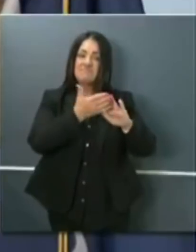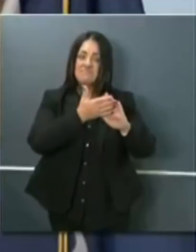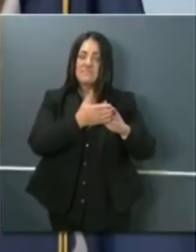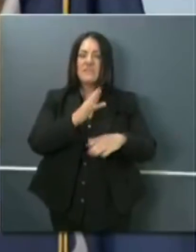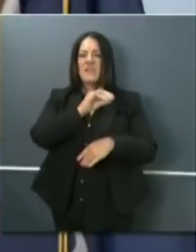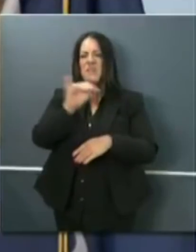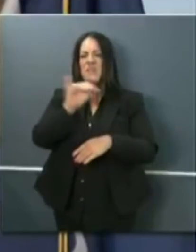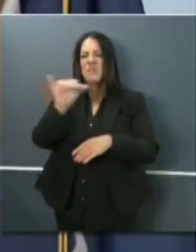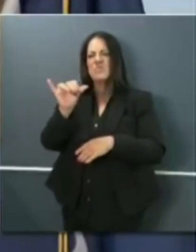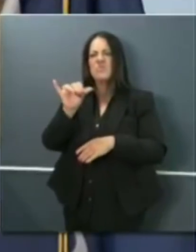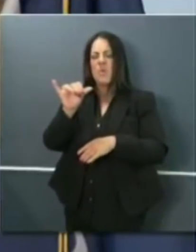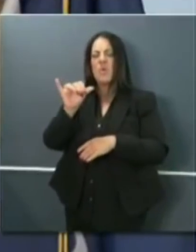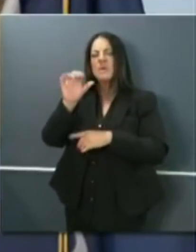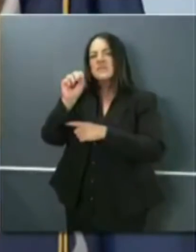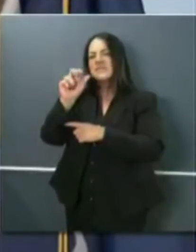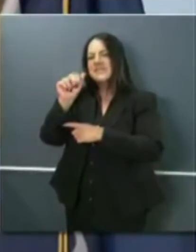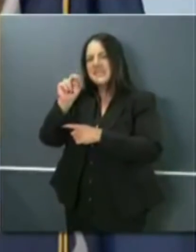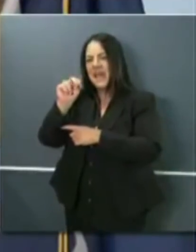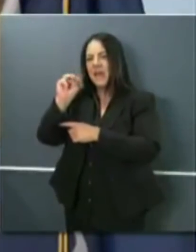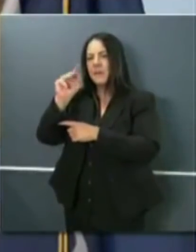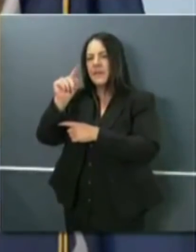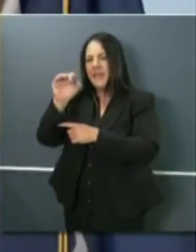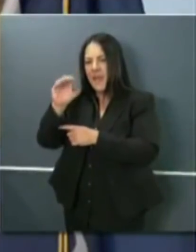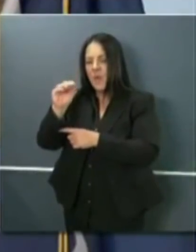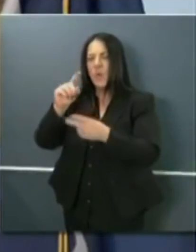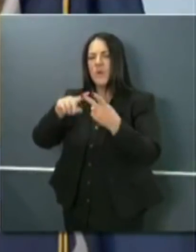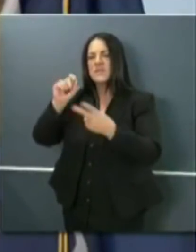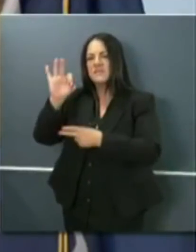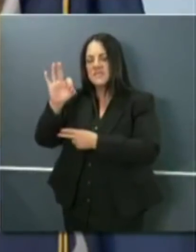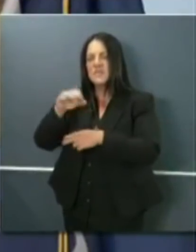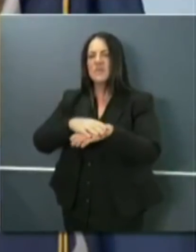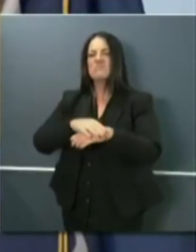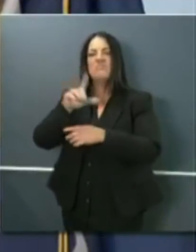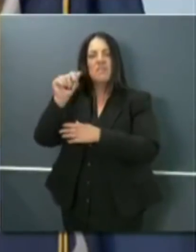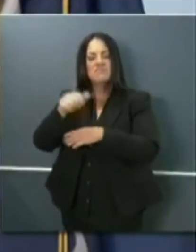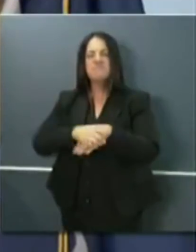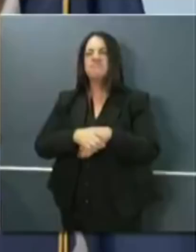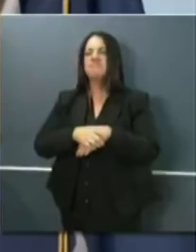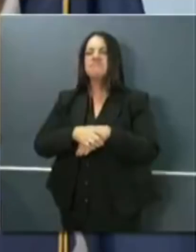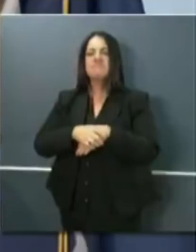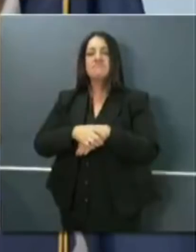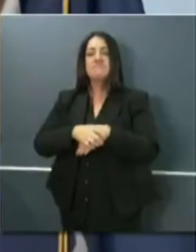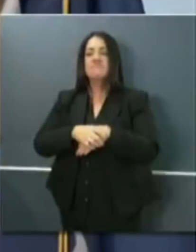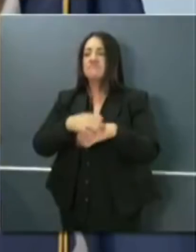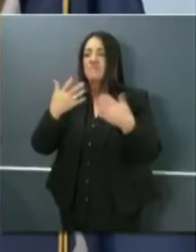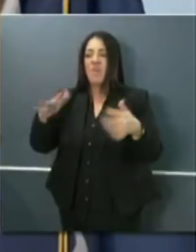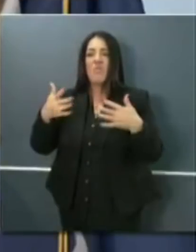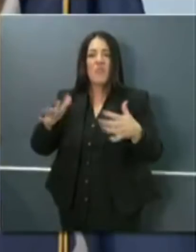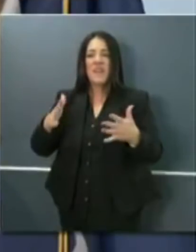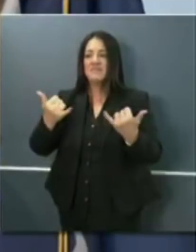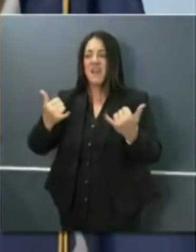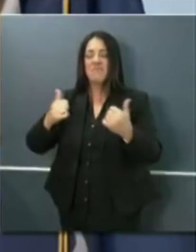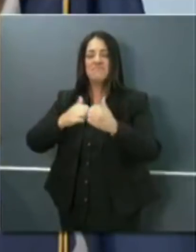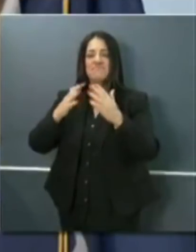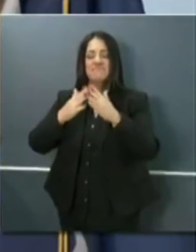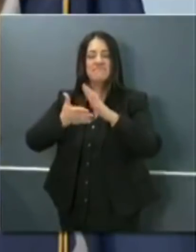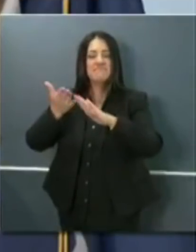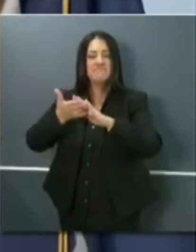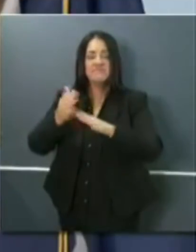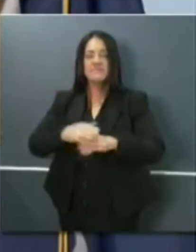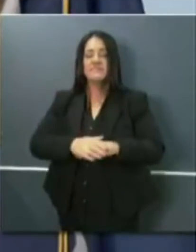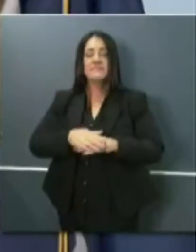share some of that surge in San Francisco, part of the FMS process, again, already operationalized.